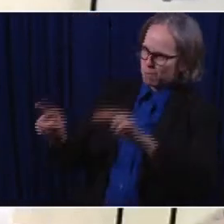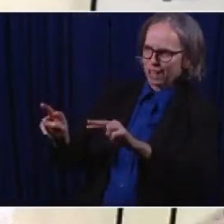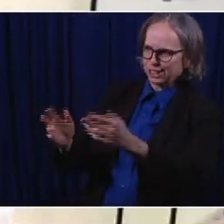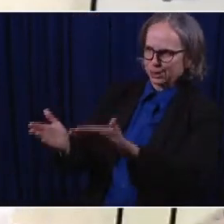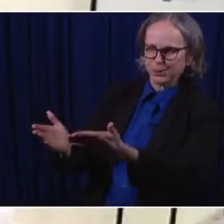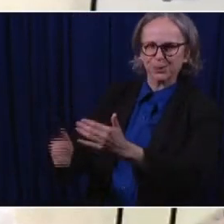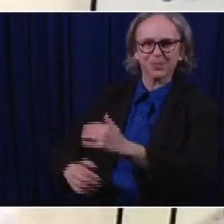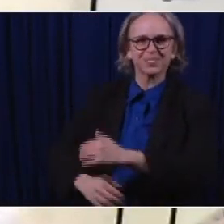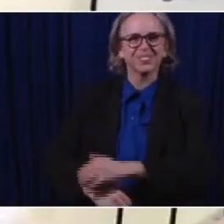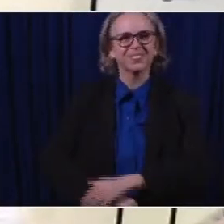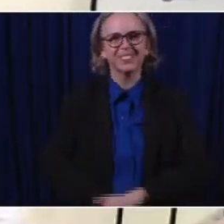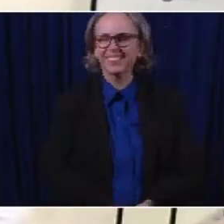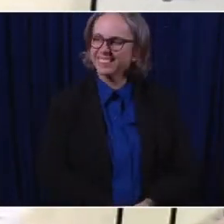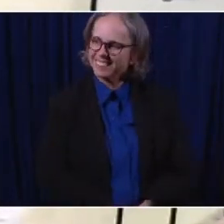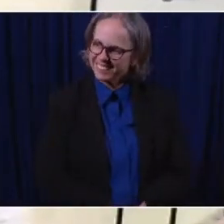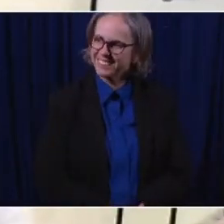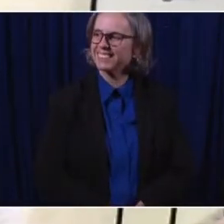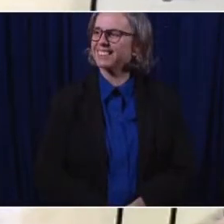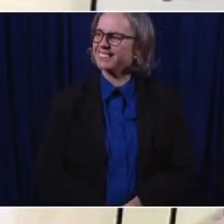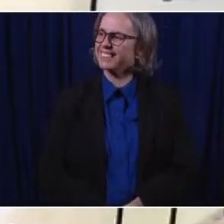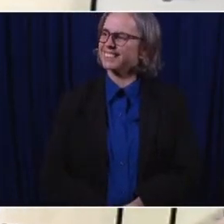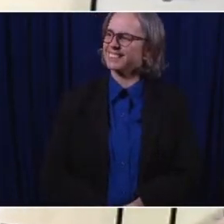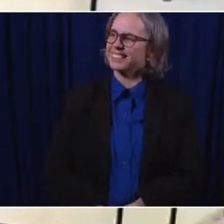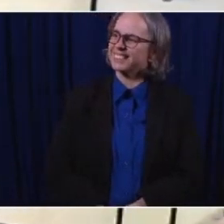and Dr. Fall.